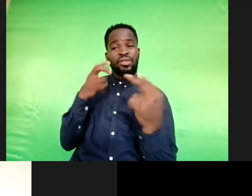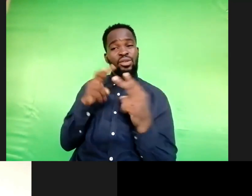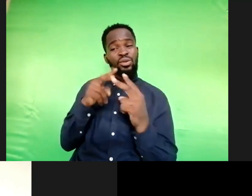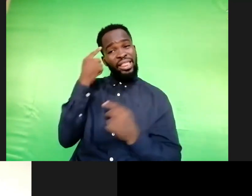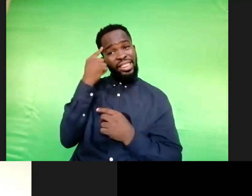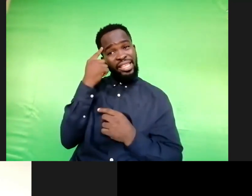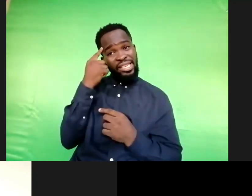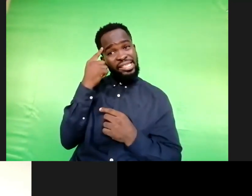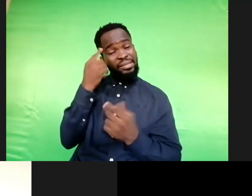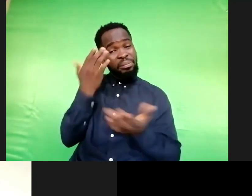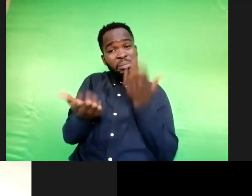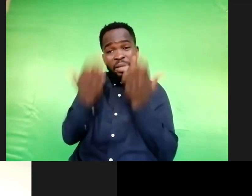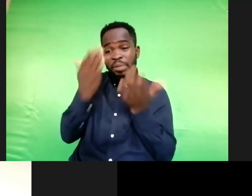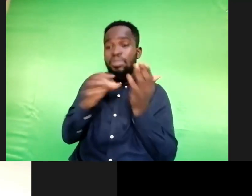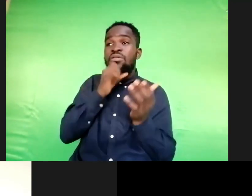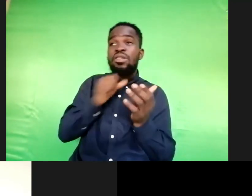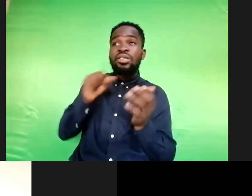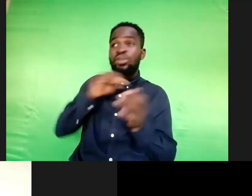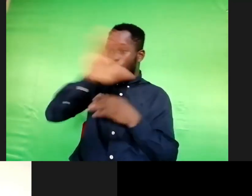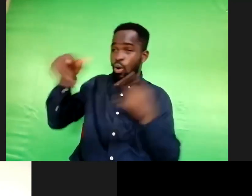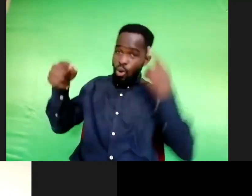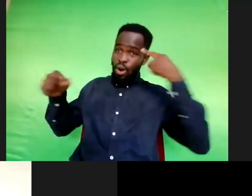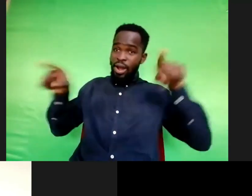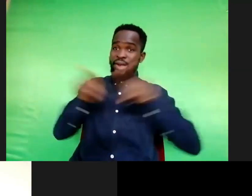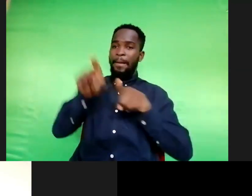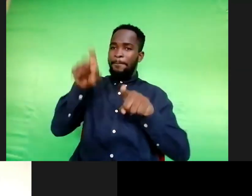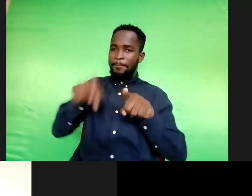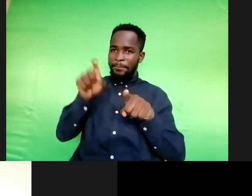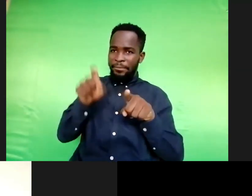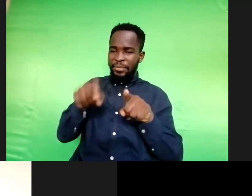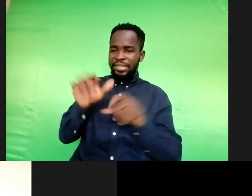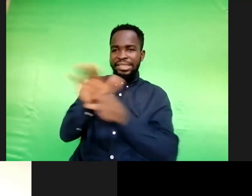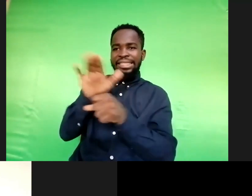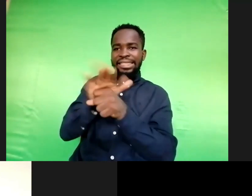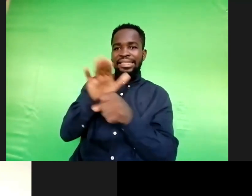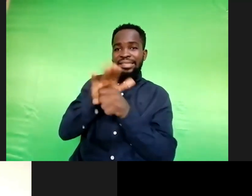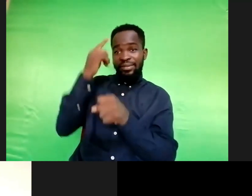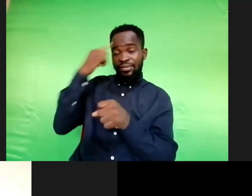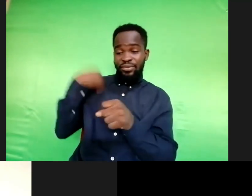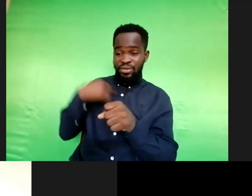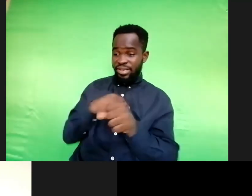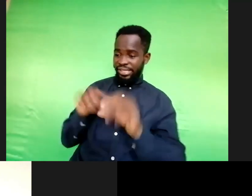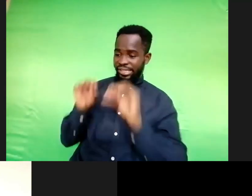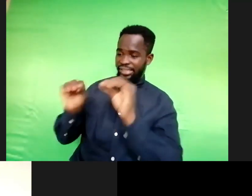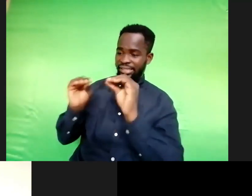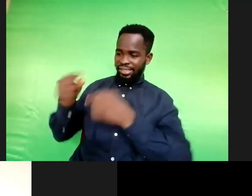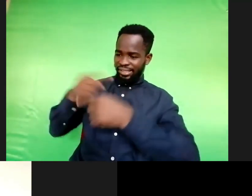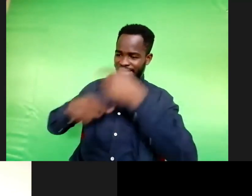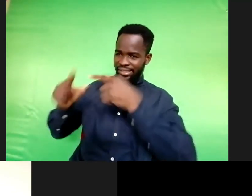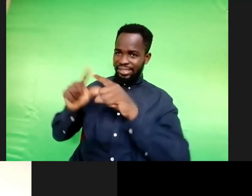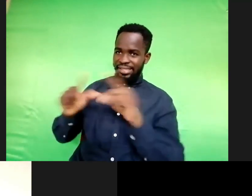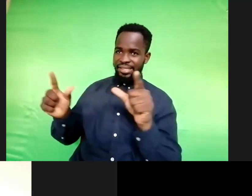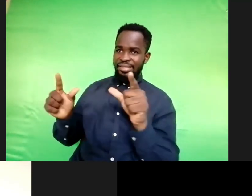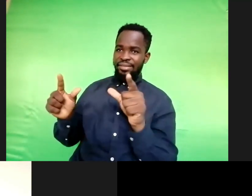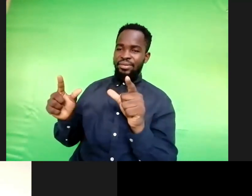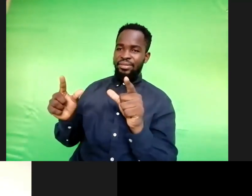there is an age we can all agree that it will be sufficient for us to start teaching sign language and the PECs as well.